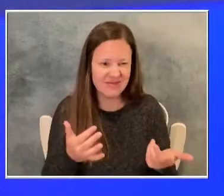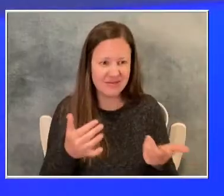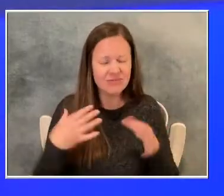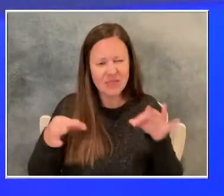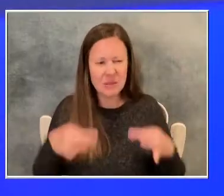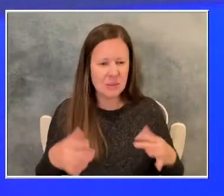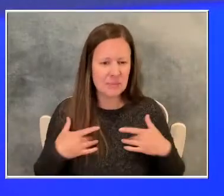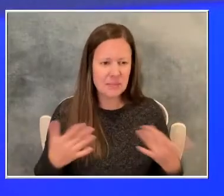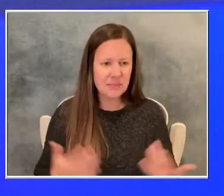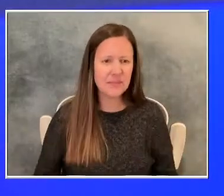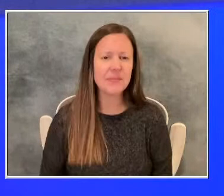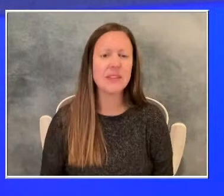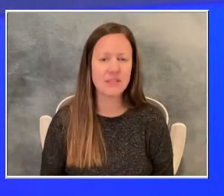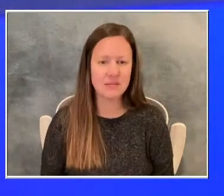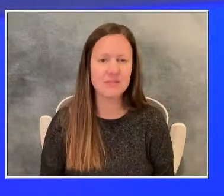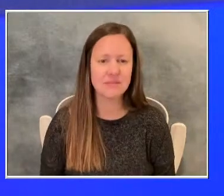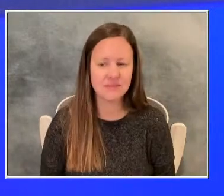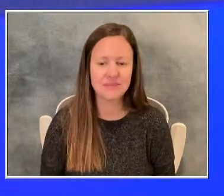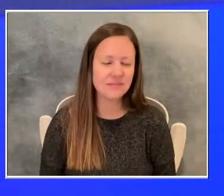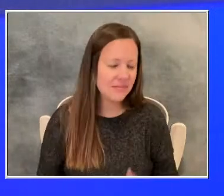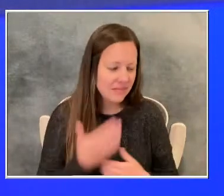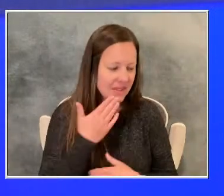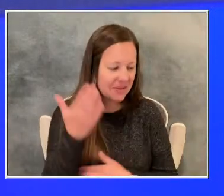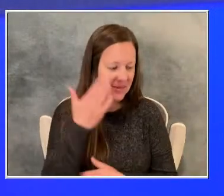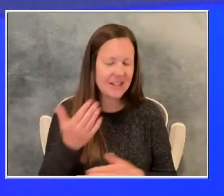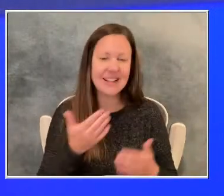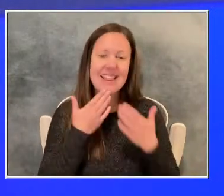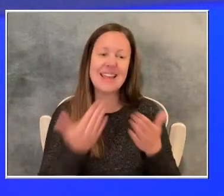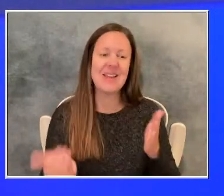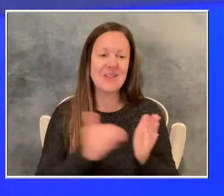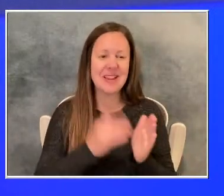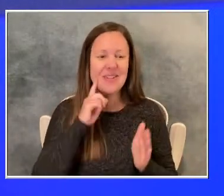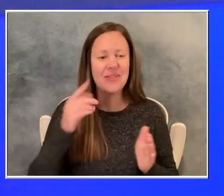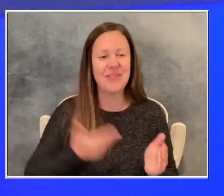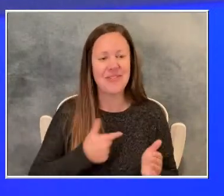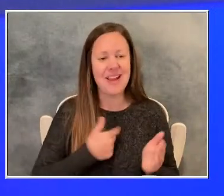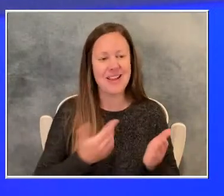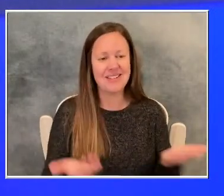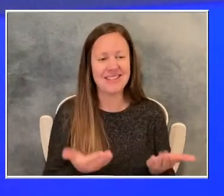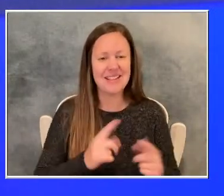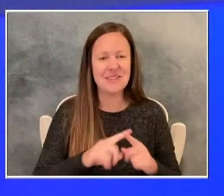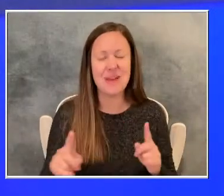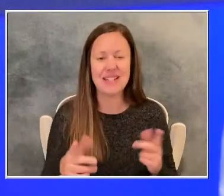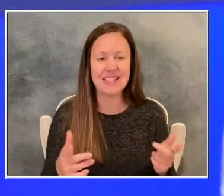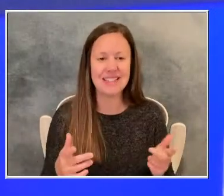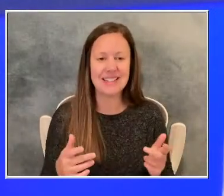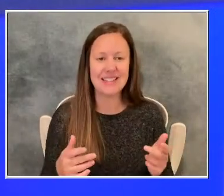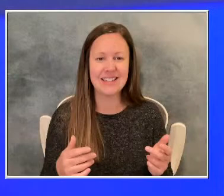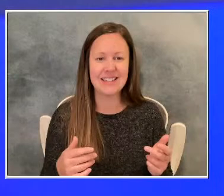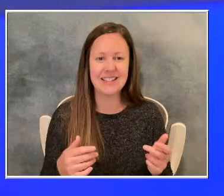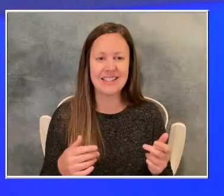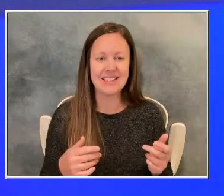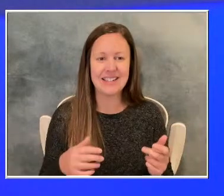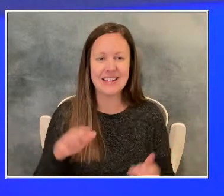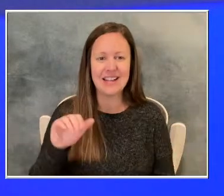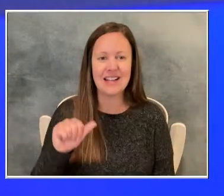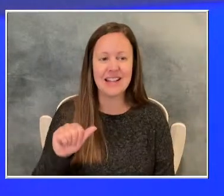Good morning, and thanks for having me here. Of course. So acute myeloid